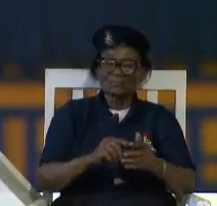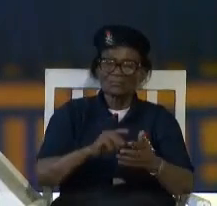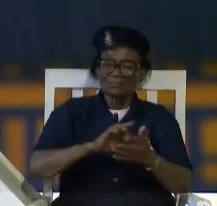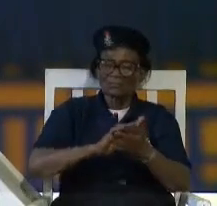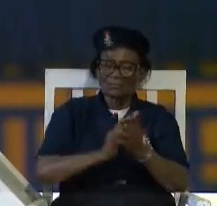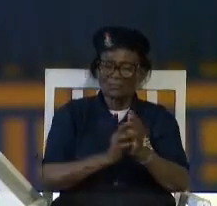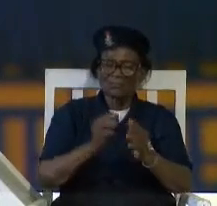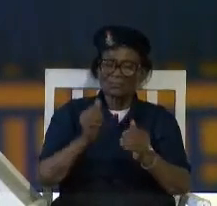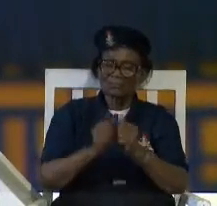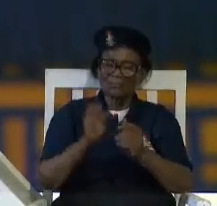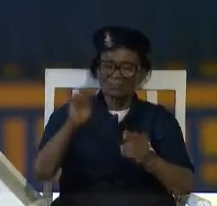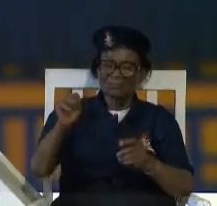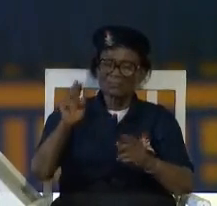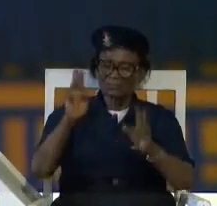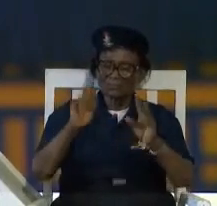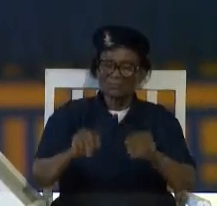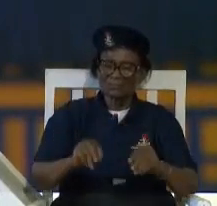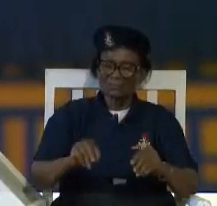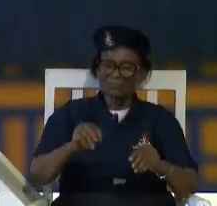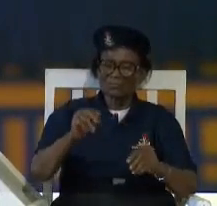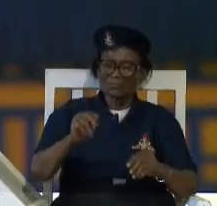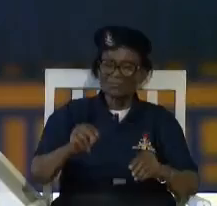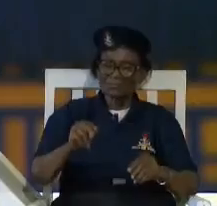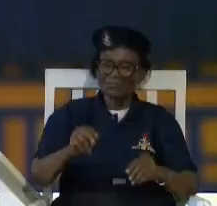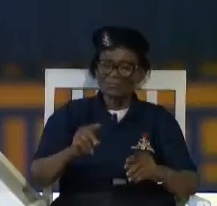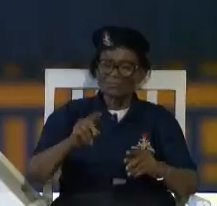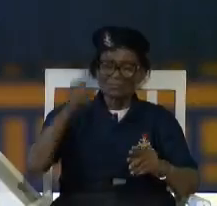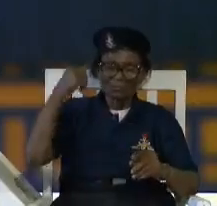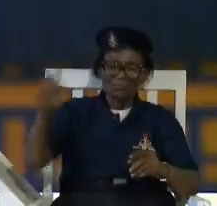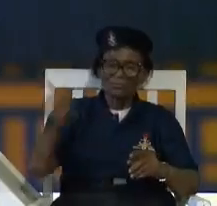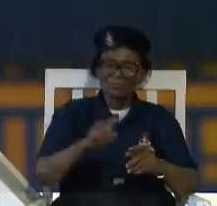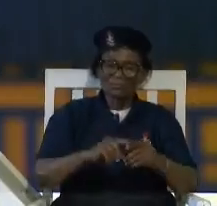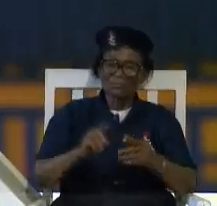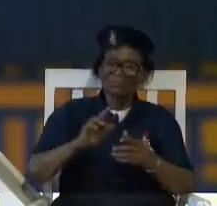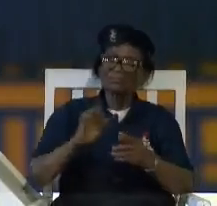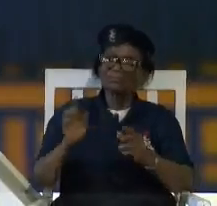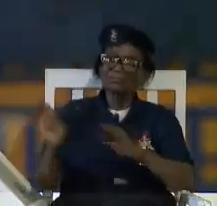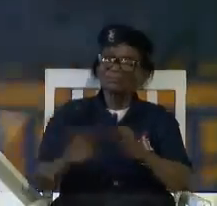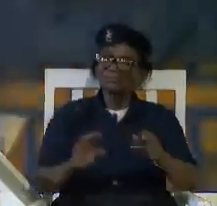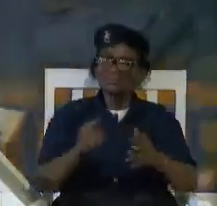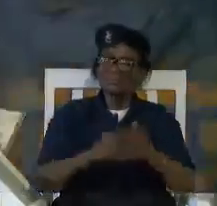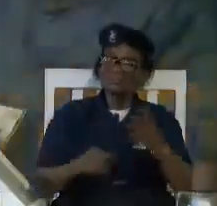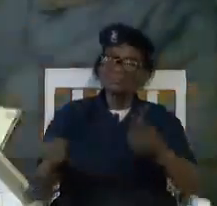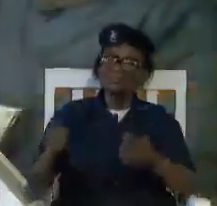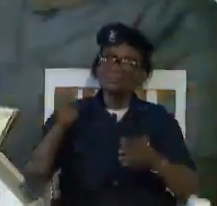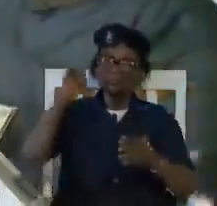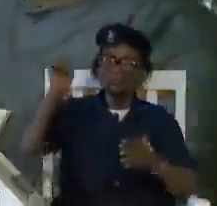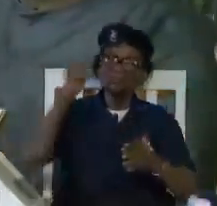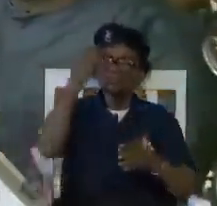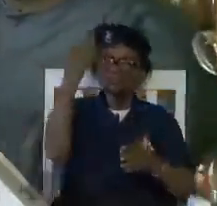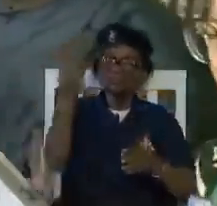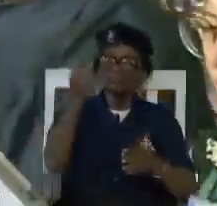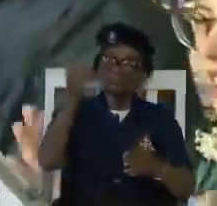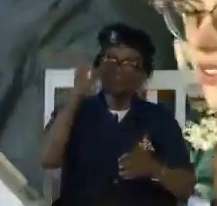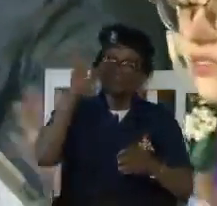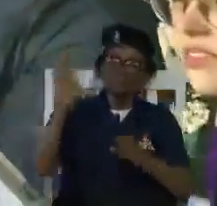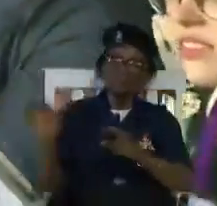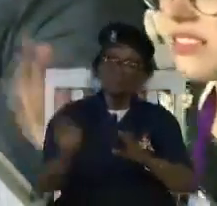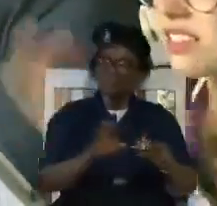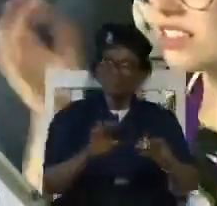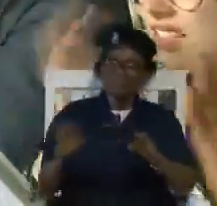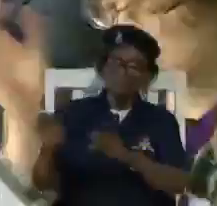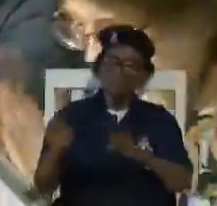The Almighty God will do what He alone can do. Now put your hands together and clap for the Almighty God.